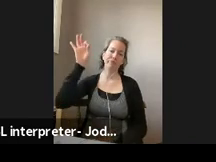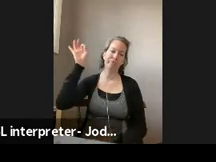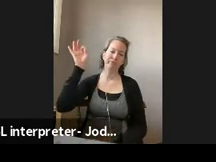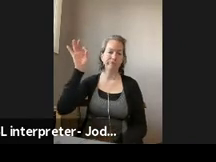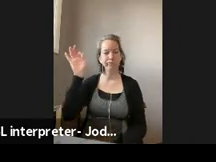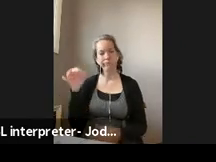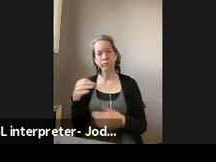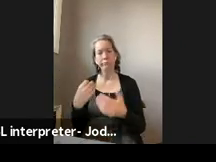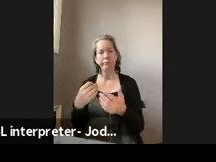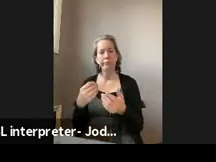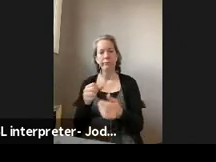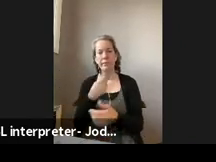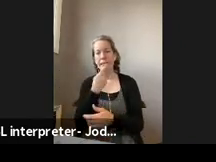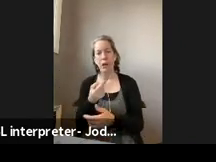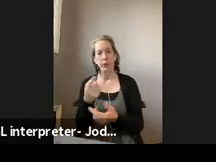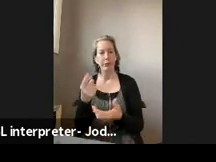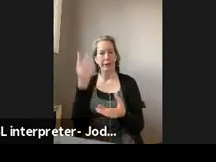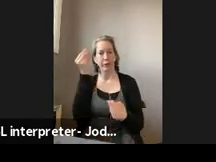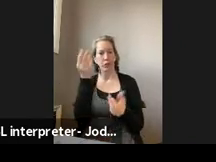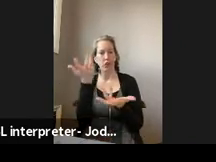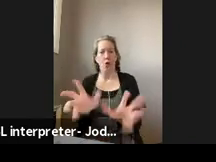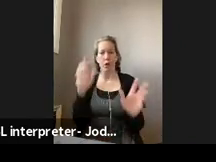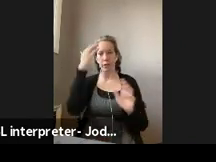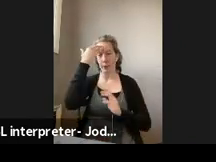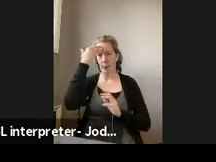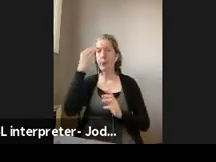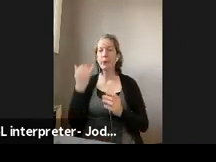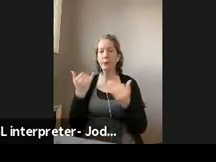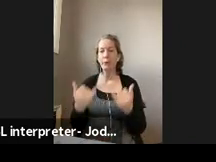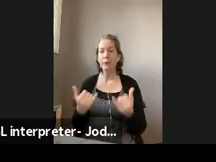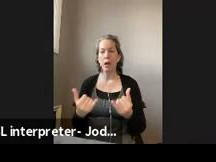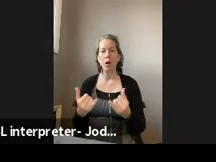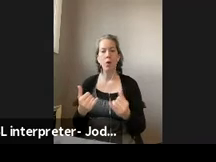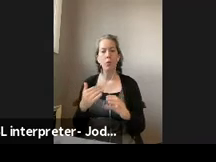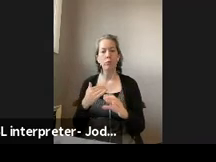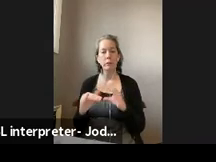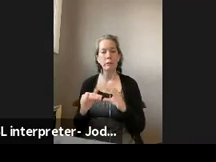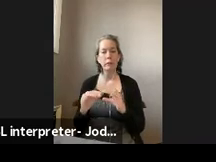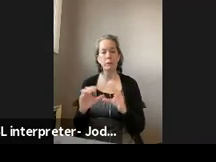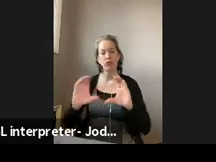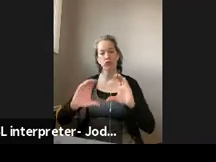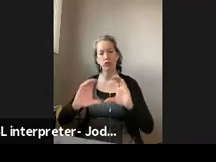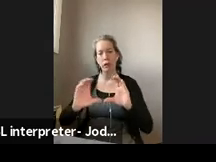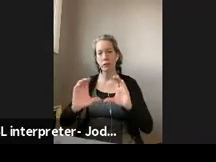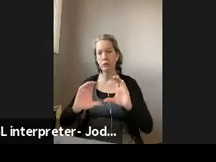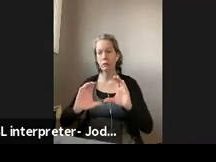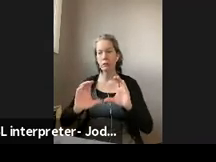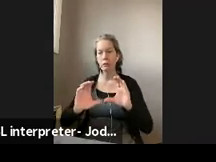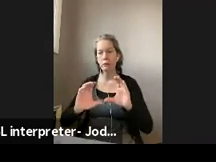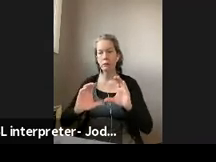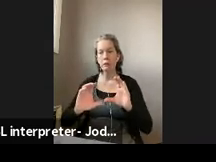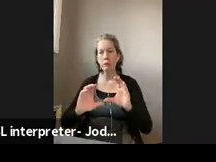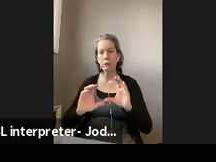a link in the chat to to everybody. And this chat's going to take you to a website